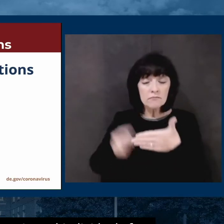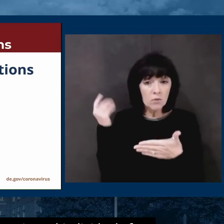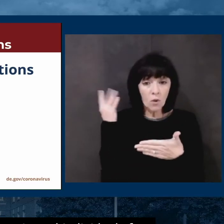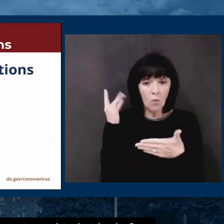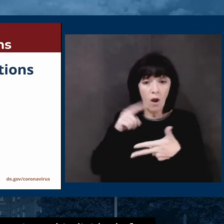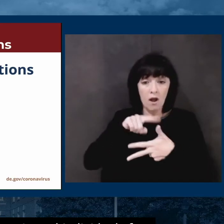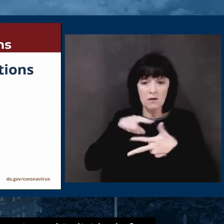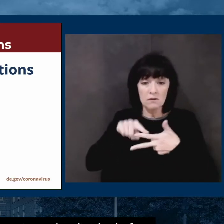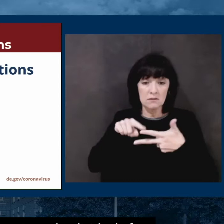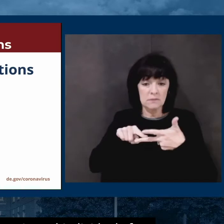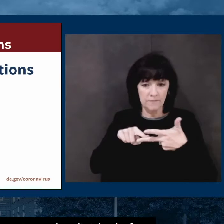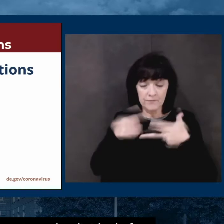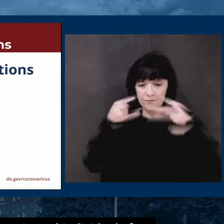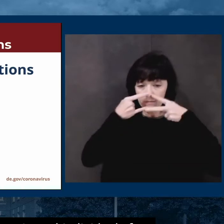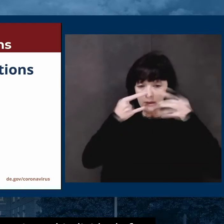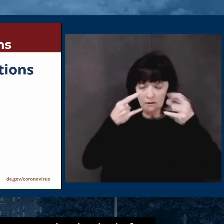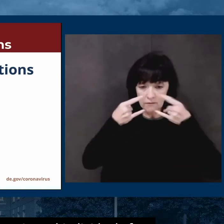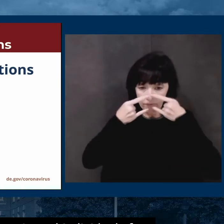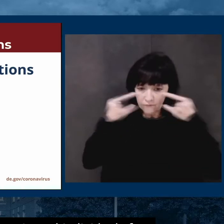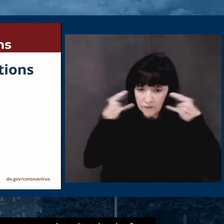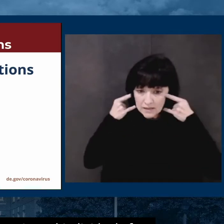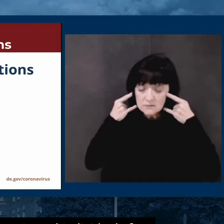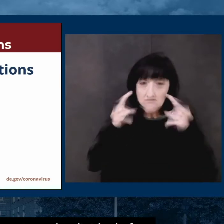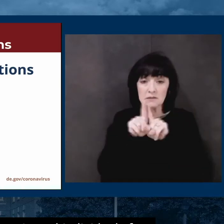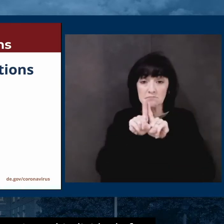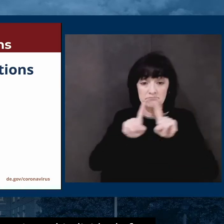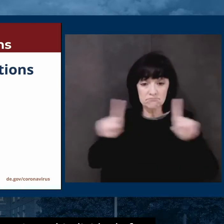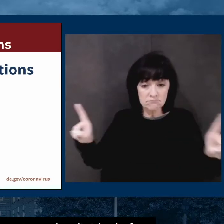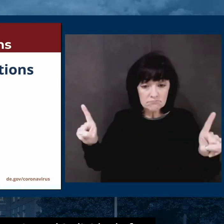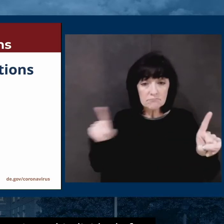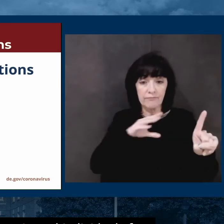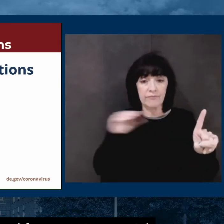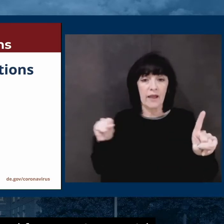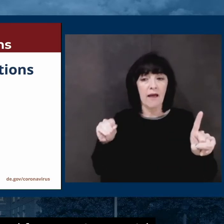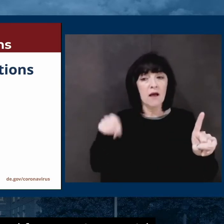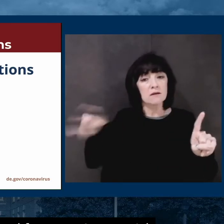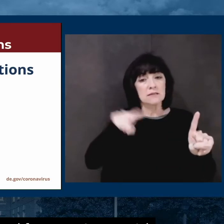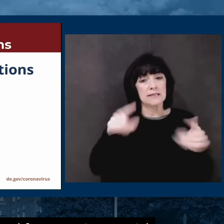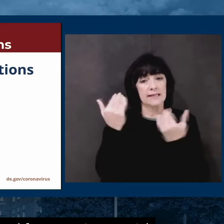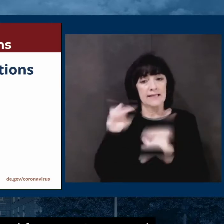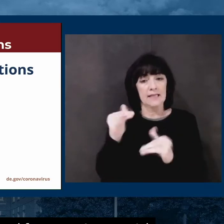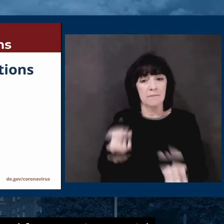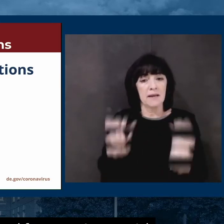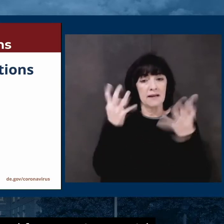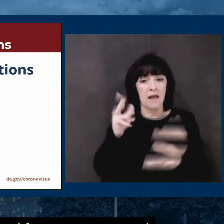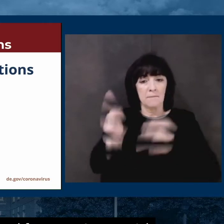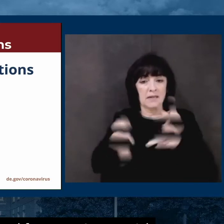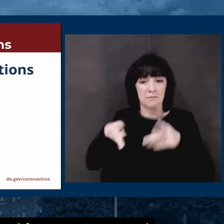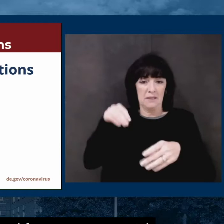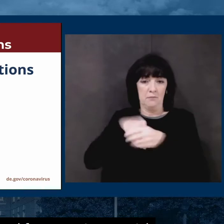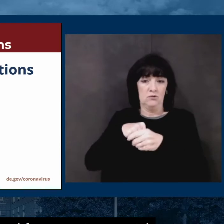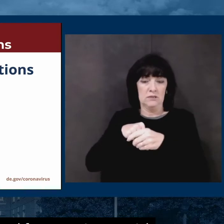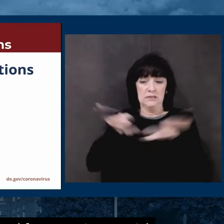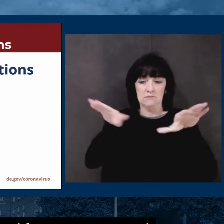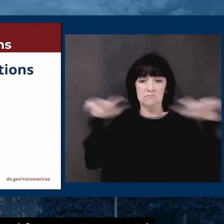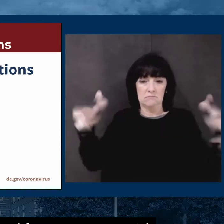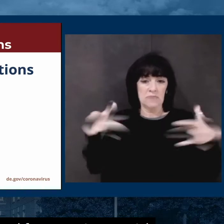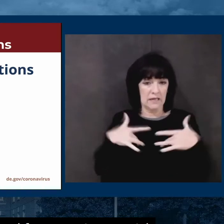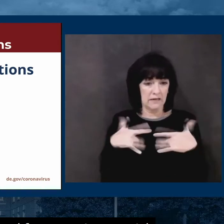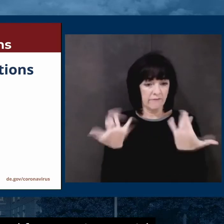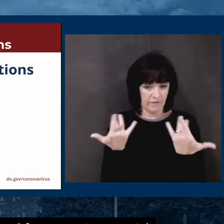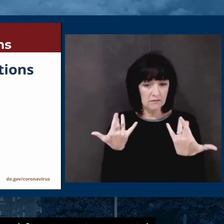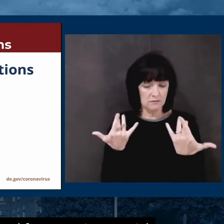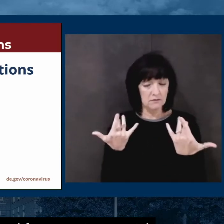capacity. We're continuing to see, some face covering issues. It's certainly gotten better, and it's obvious that everybody's